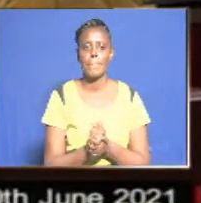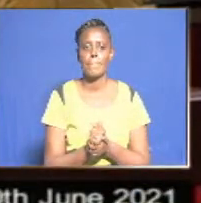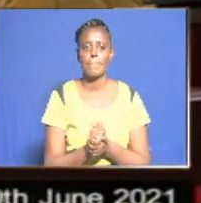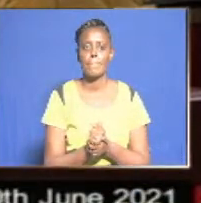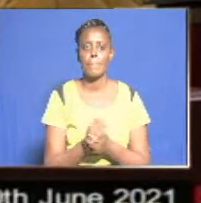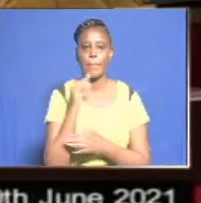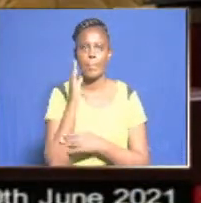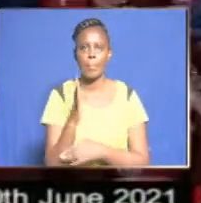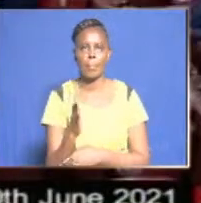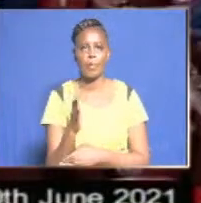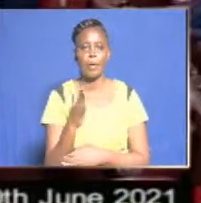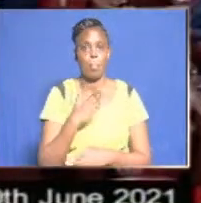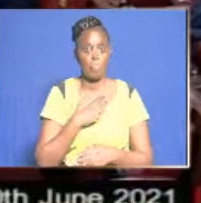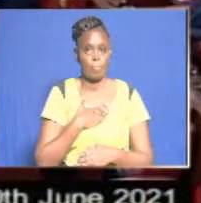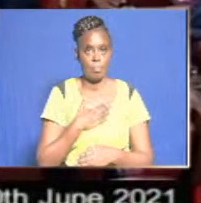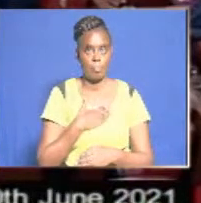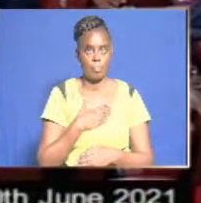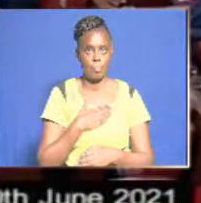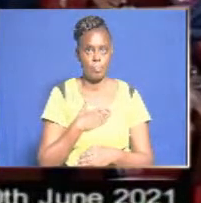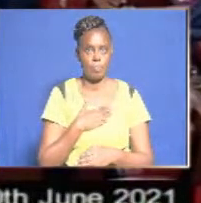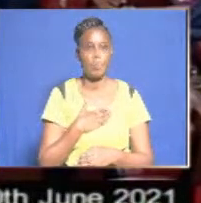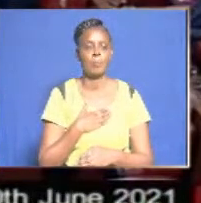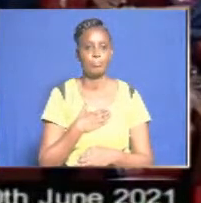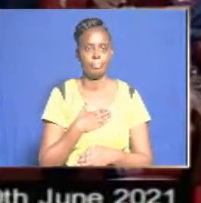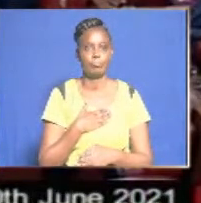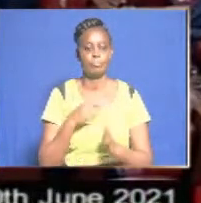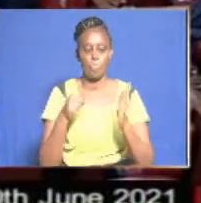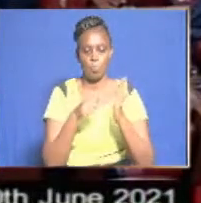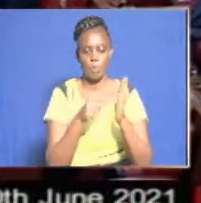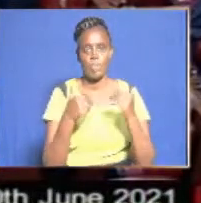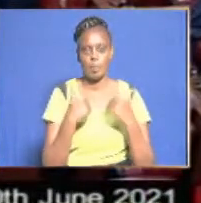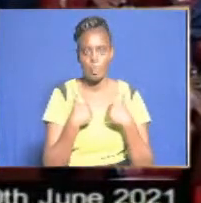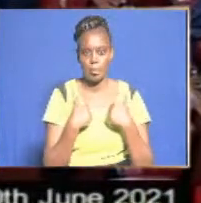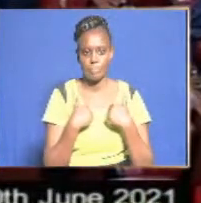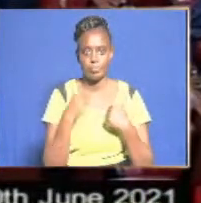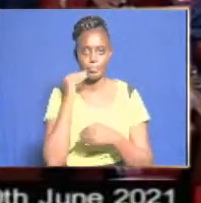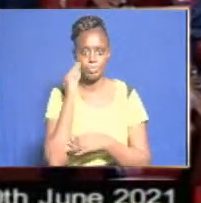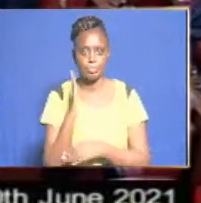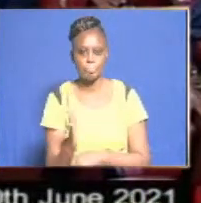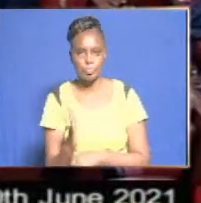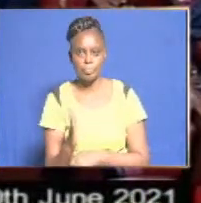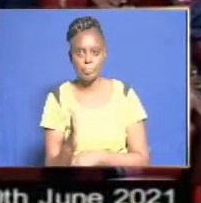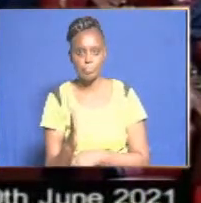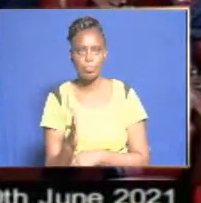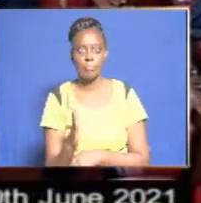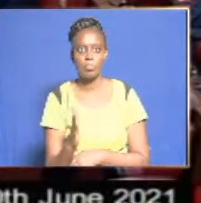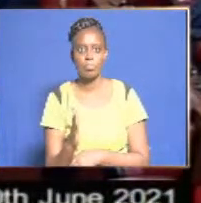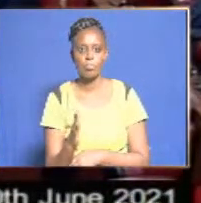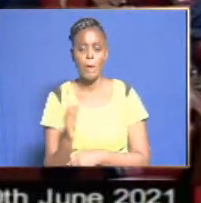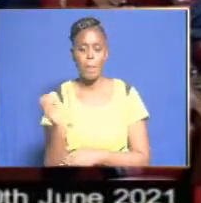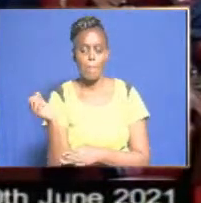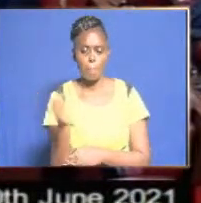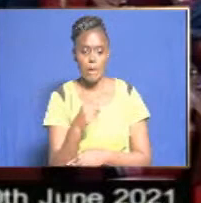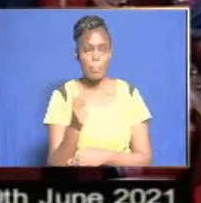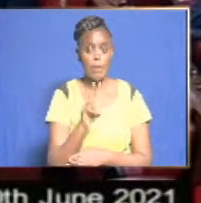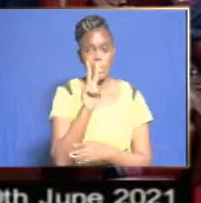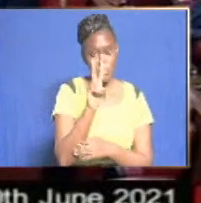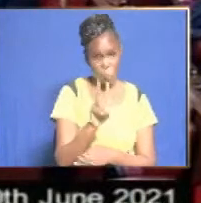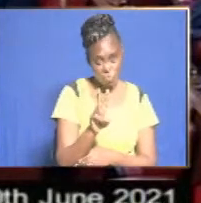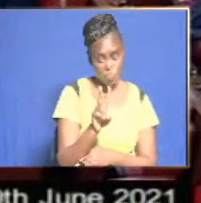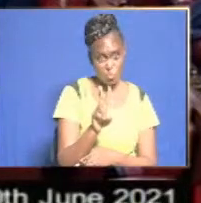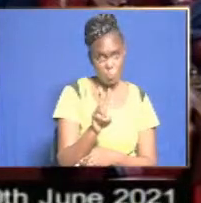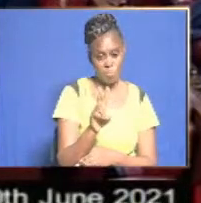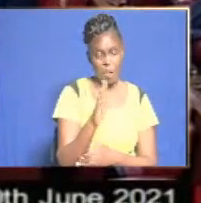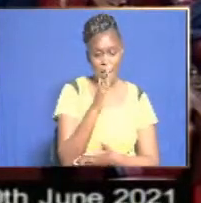Speaker, mine is intended. Speaker, 2.5 months ago, I seek